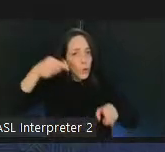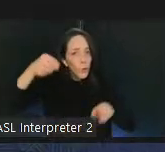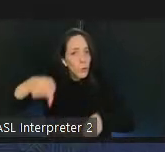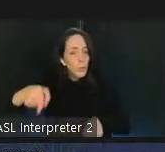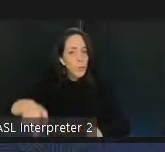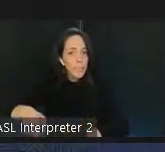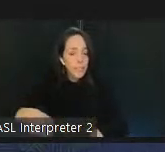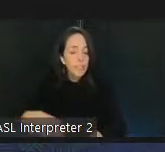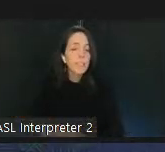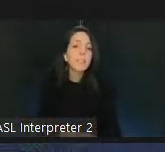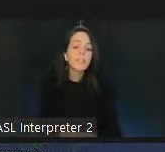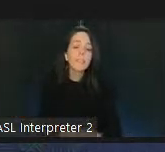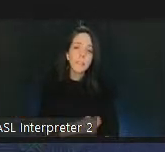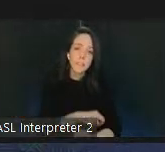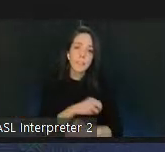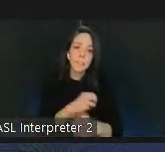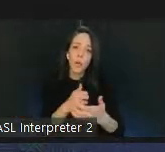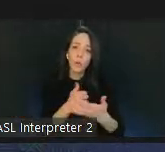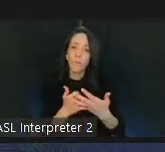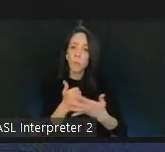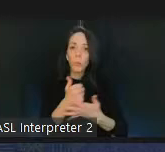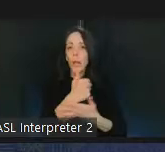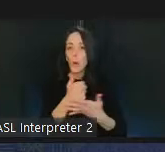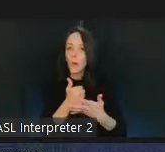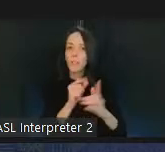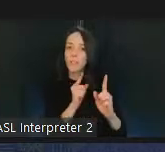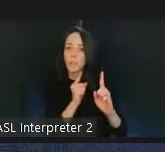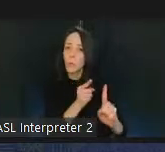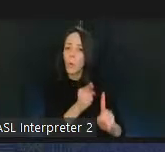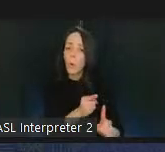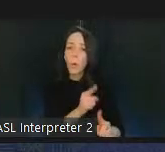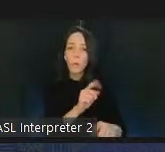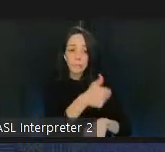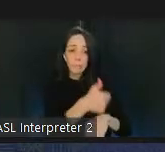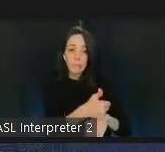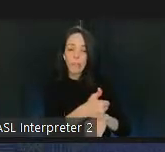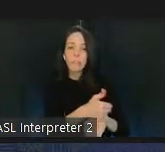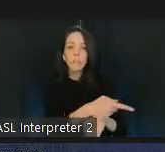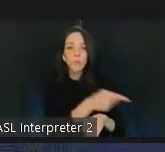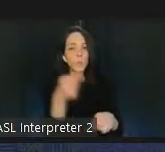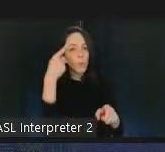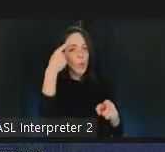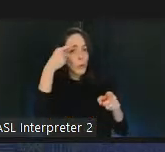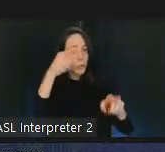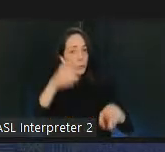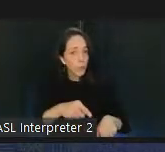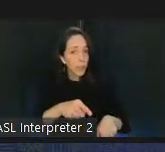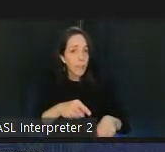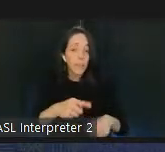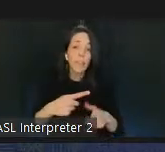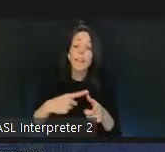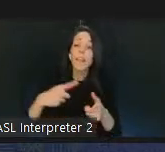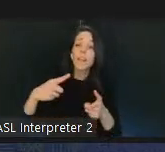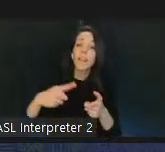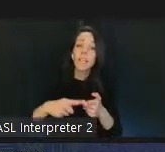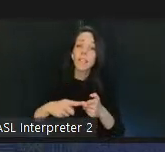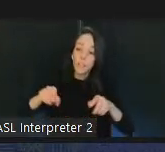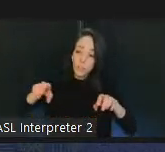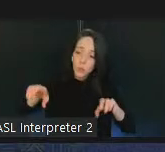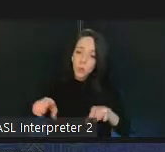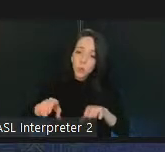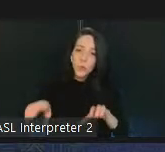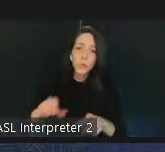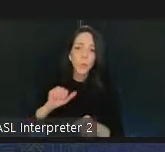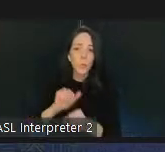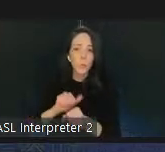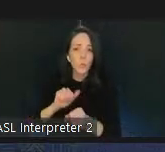set of priorities and goals for the county. And then the execution by all of your departments